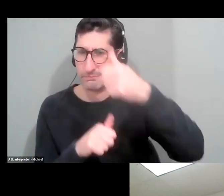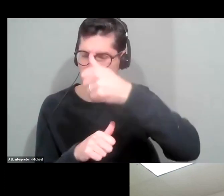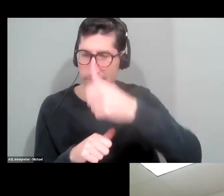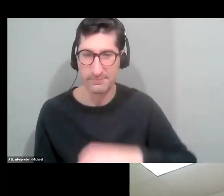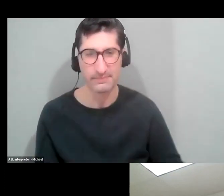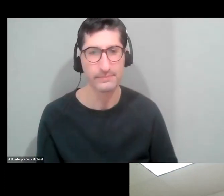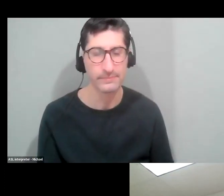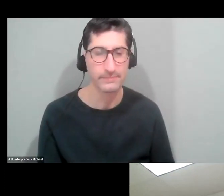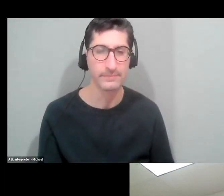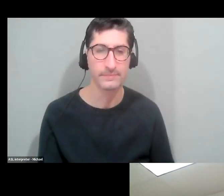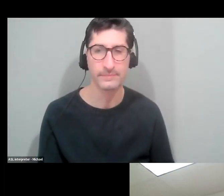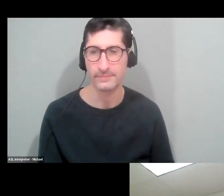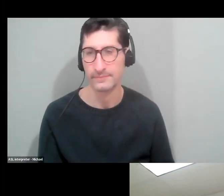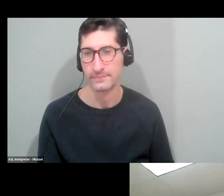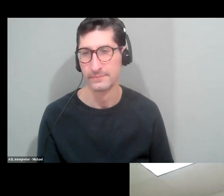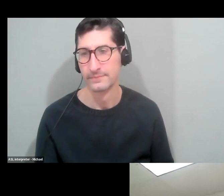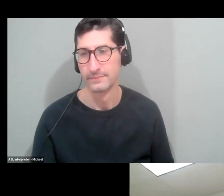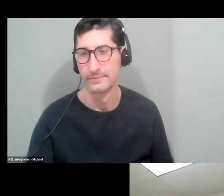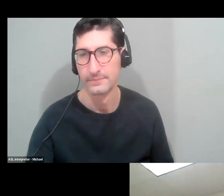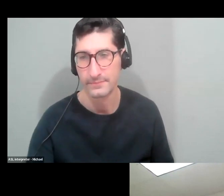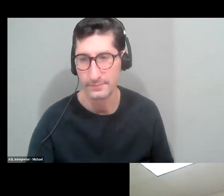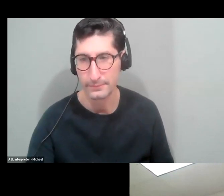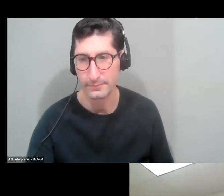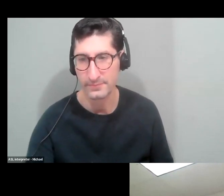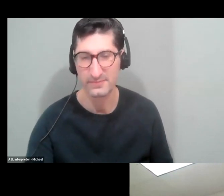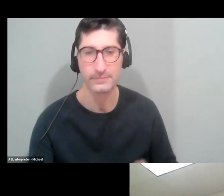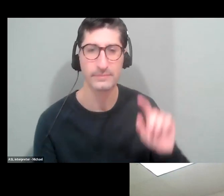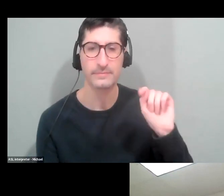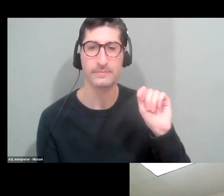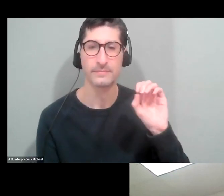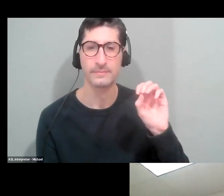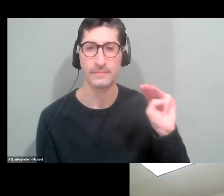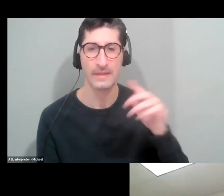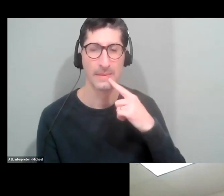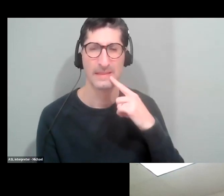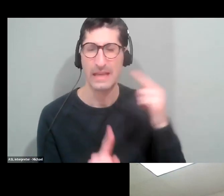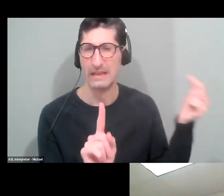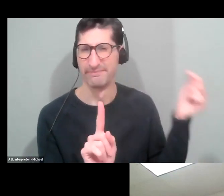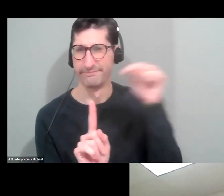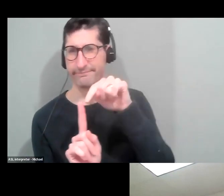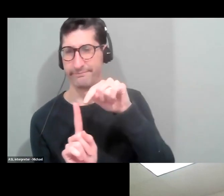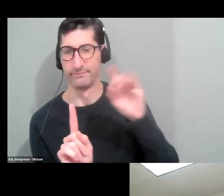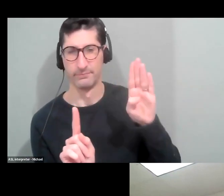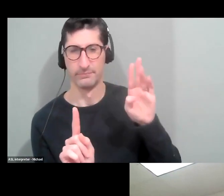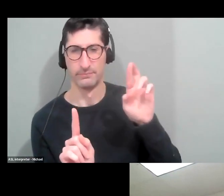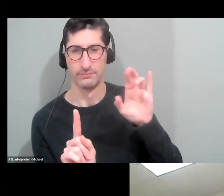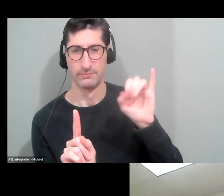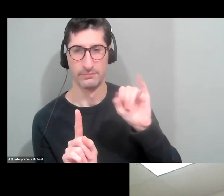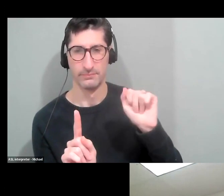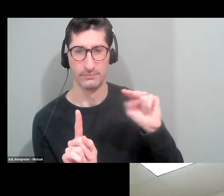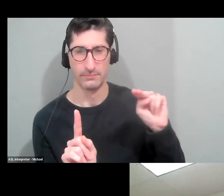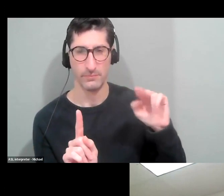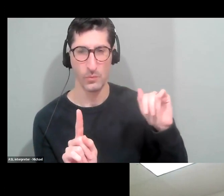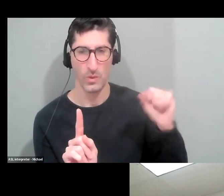Just getting back to Brianna's question quickly. Another benefit of doing the survey